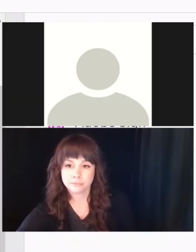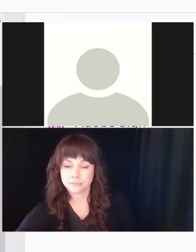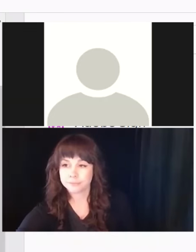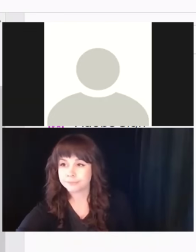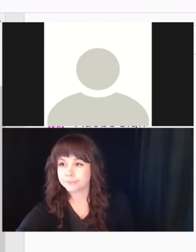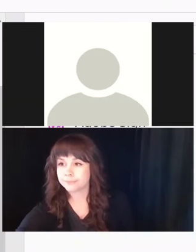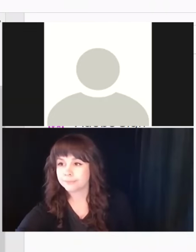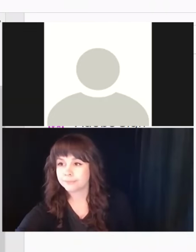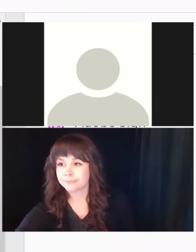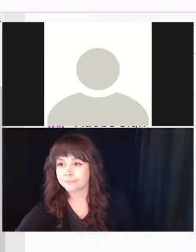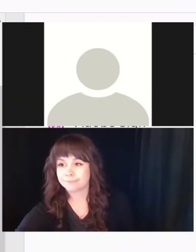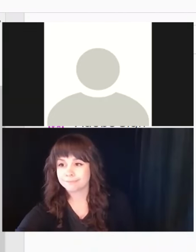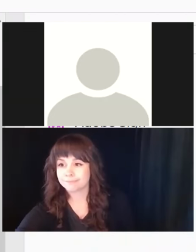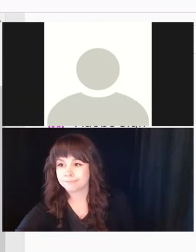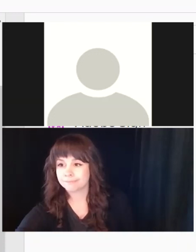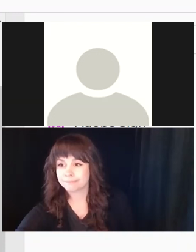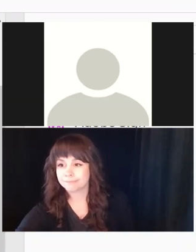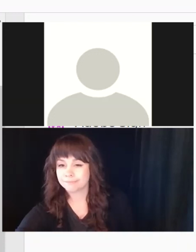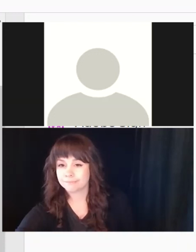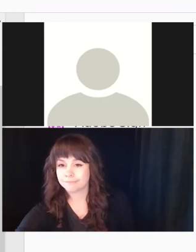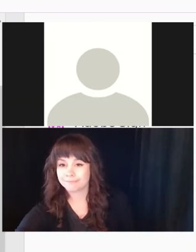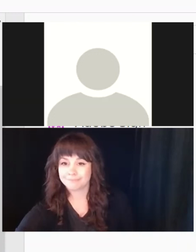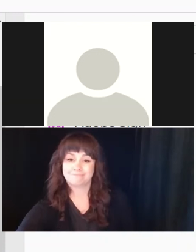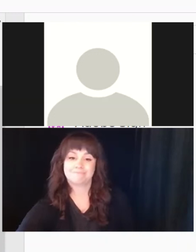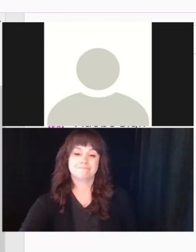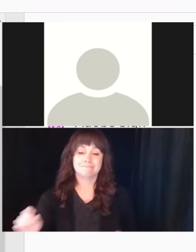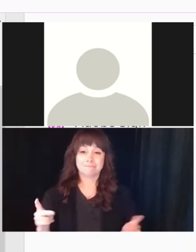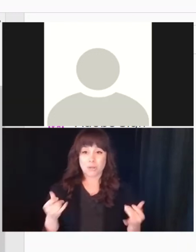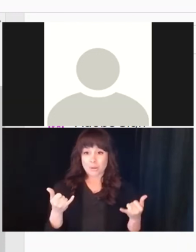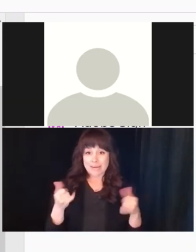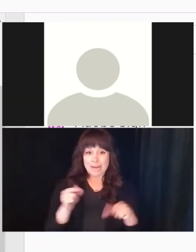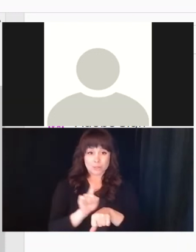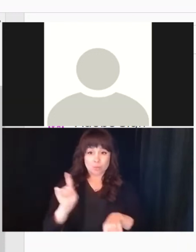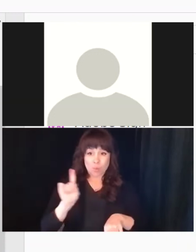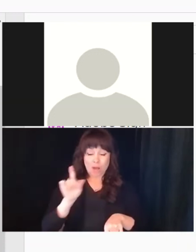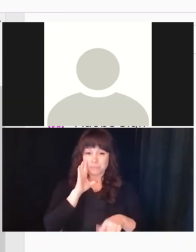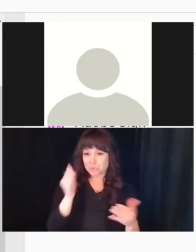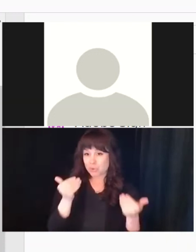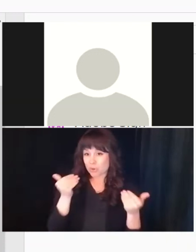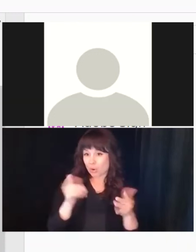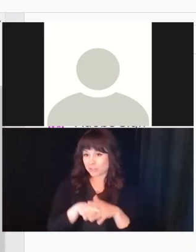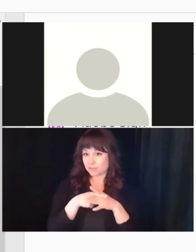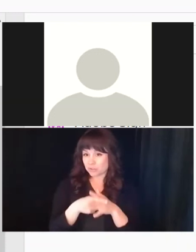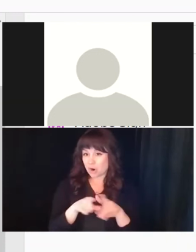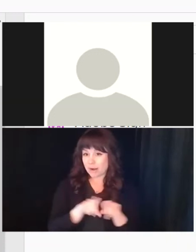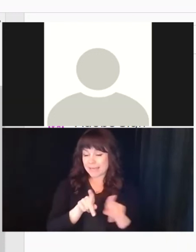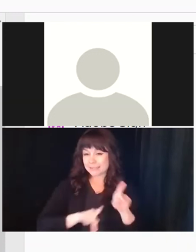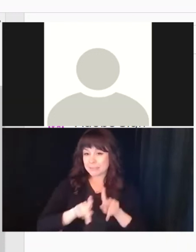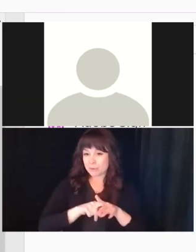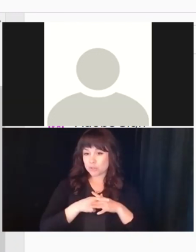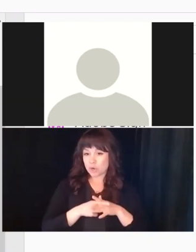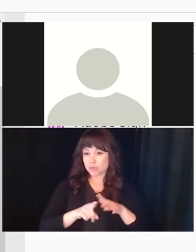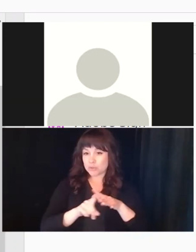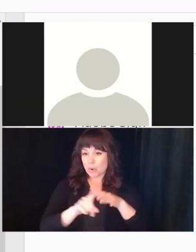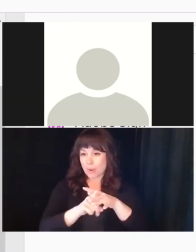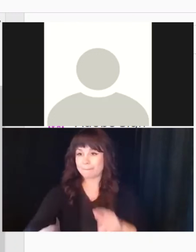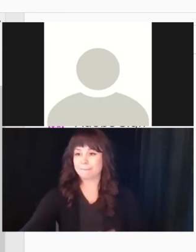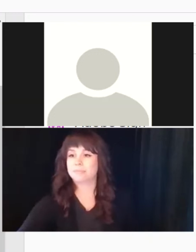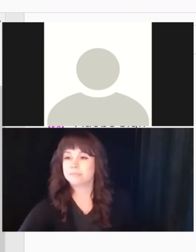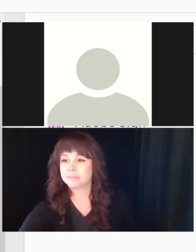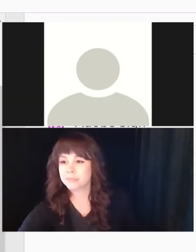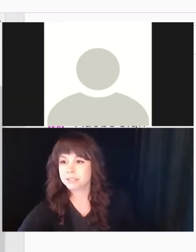Okay, everybody, I have just about 1 o'clock. We're going to go ahead and get started as people start trickling in. And before we get started on today's